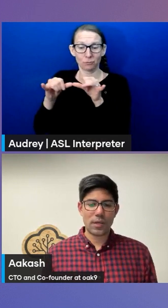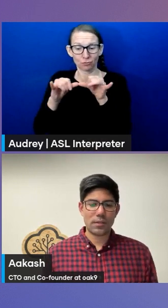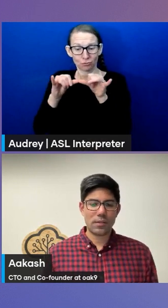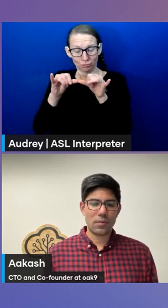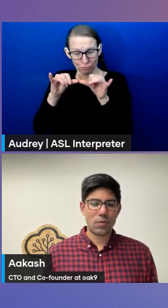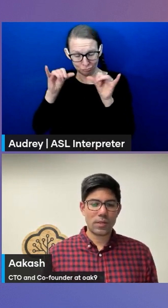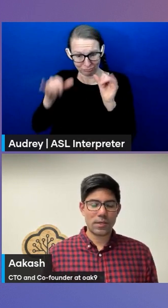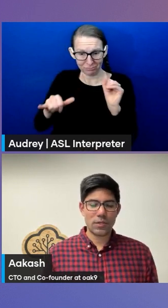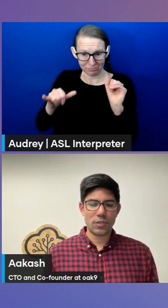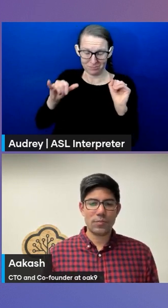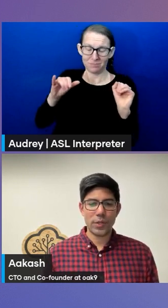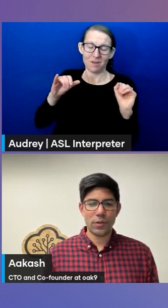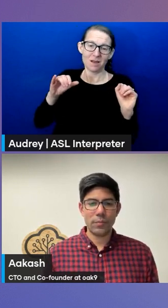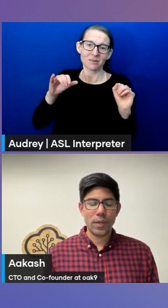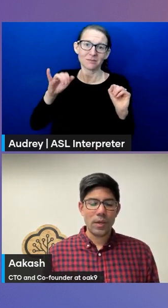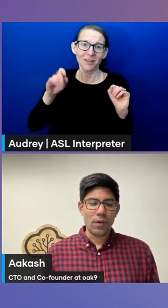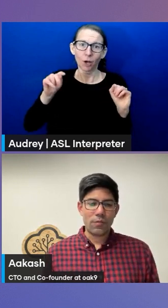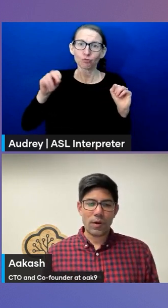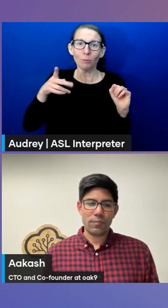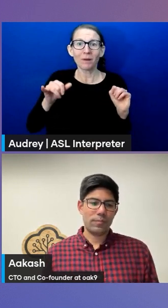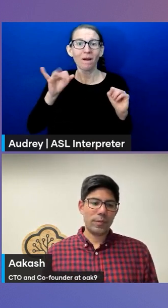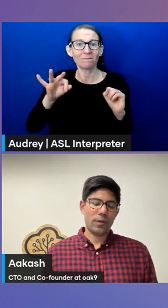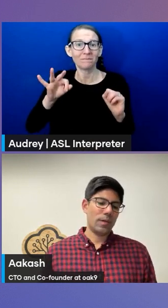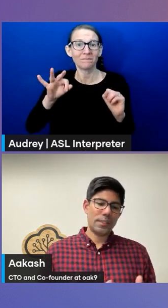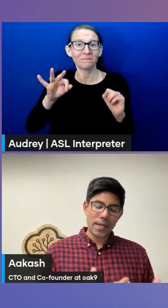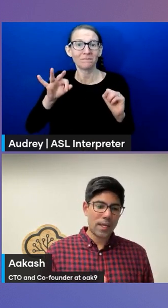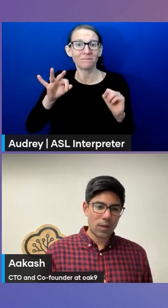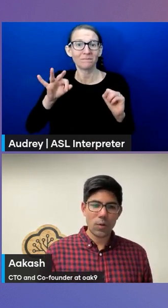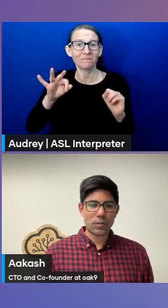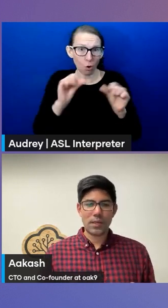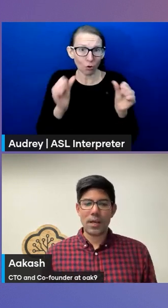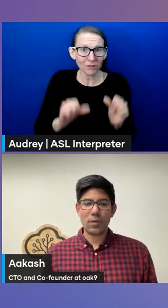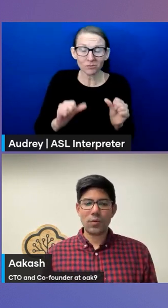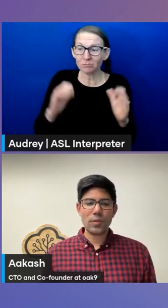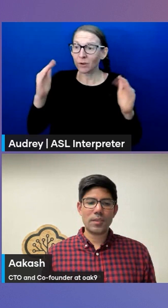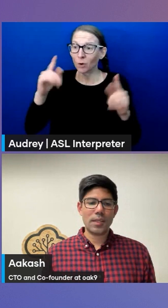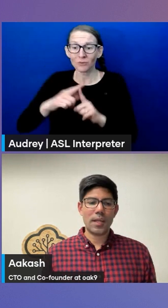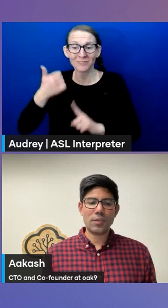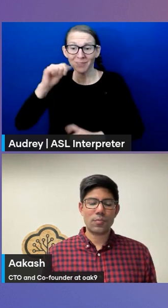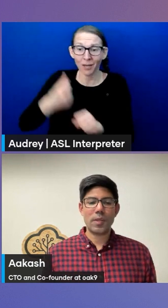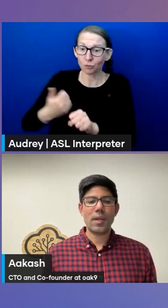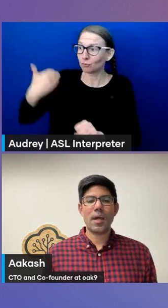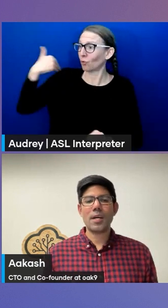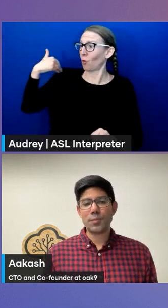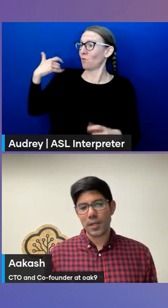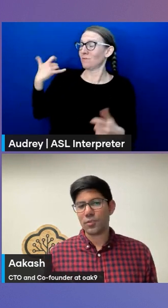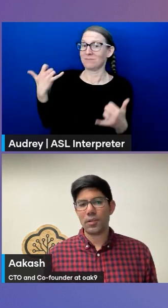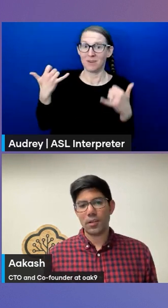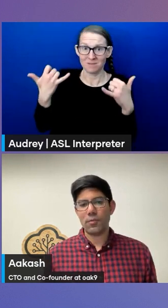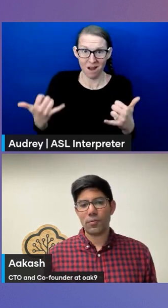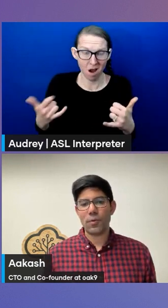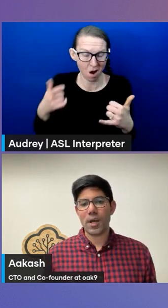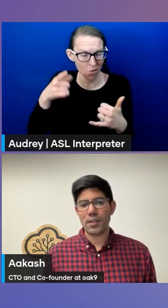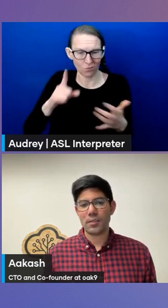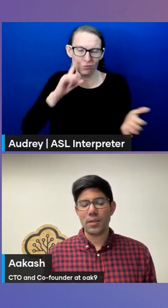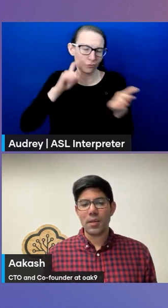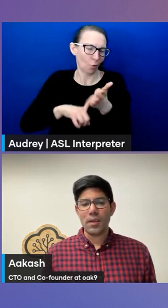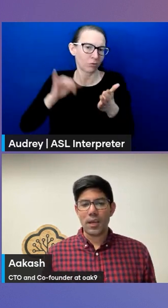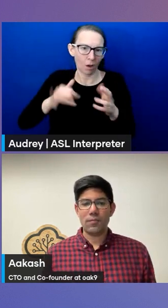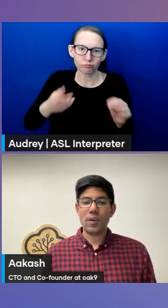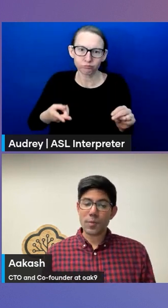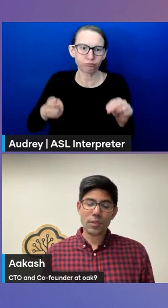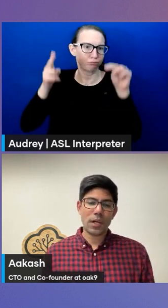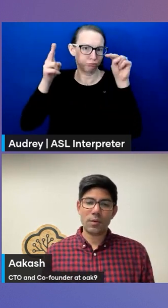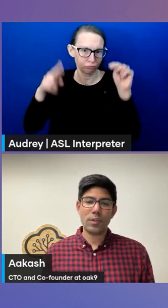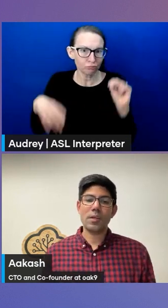architectures that organizations build from a decade ago to now, you would see that entropy exponentially rise,